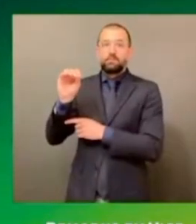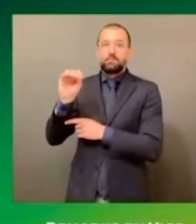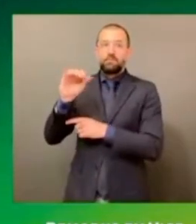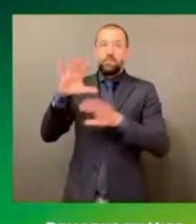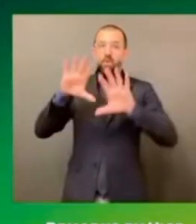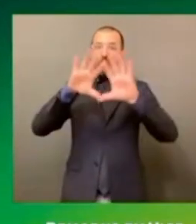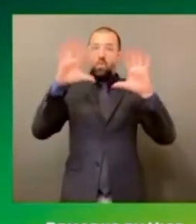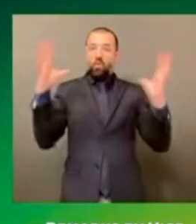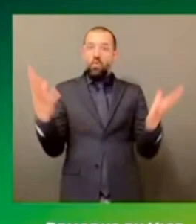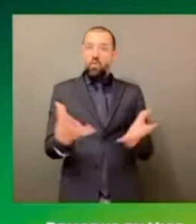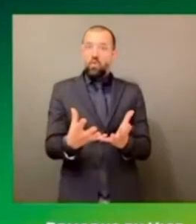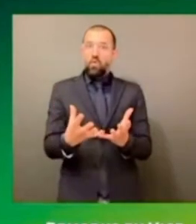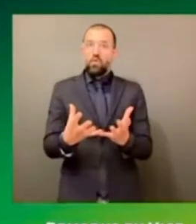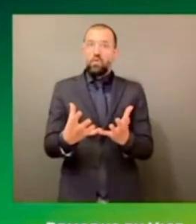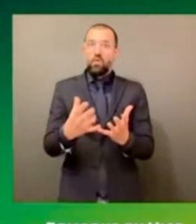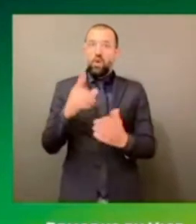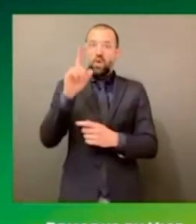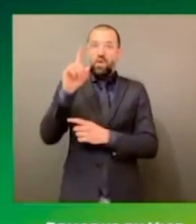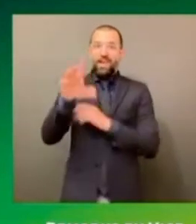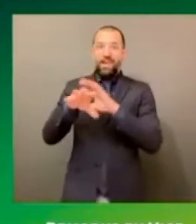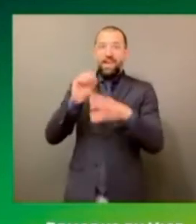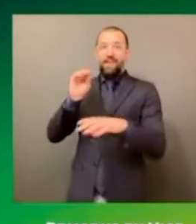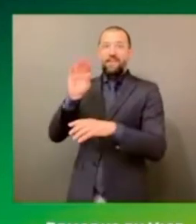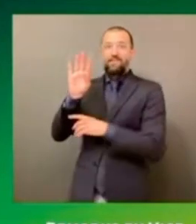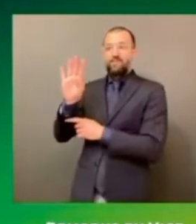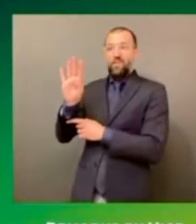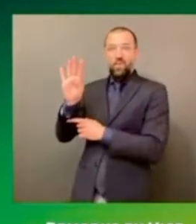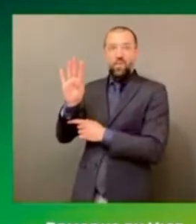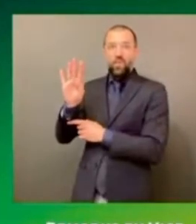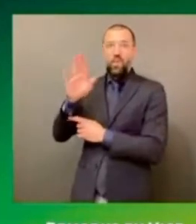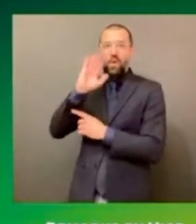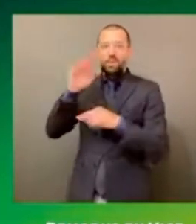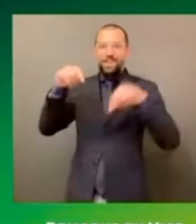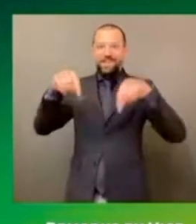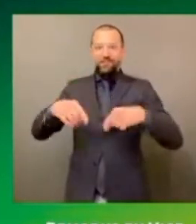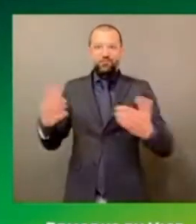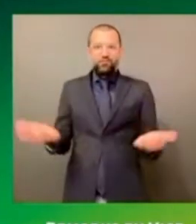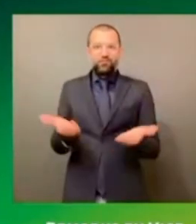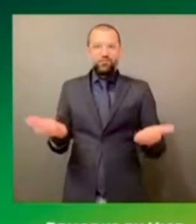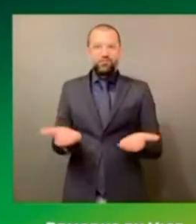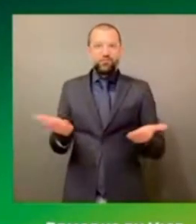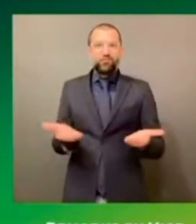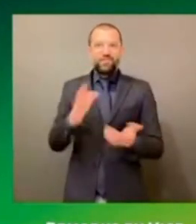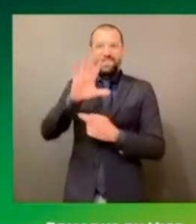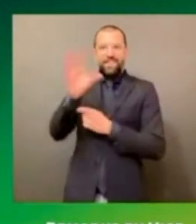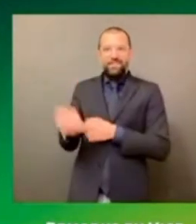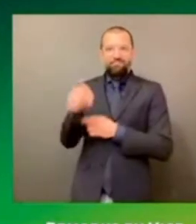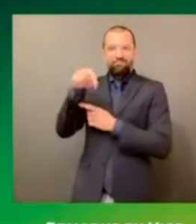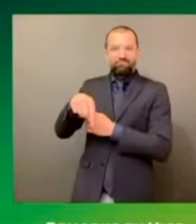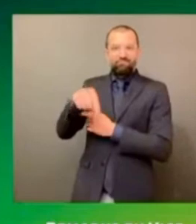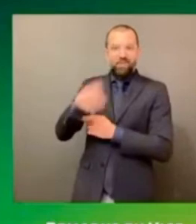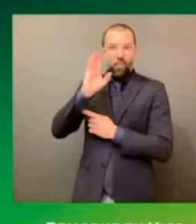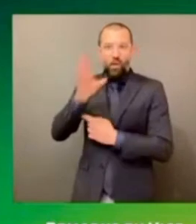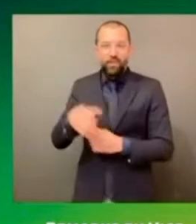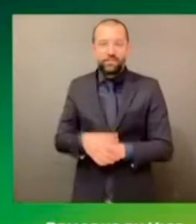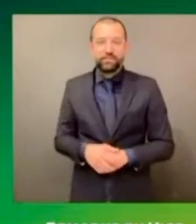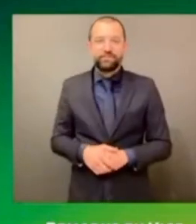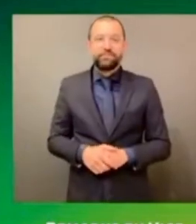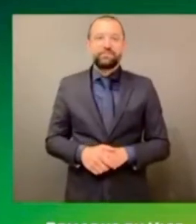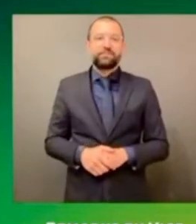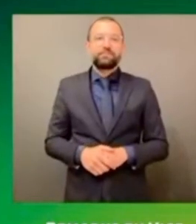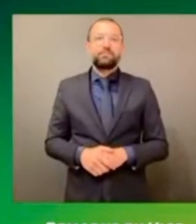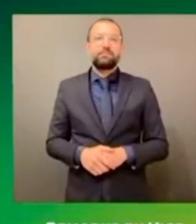be on this very continent. One in four. That, of course,